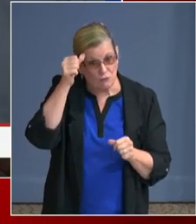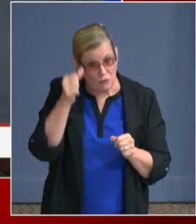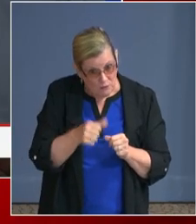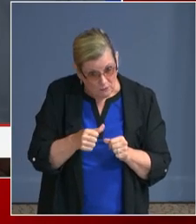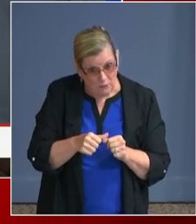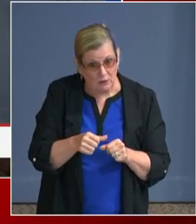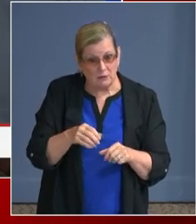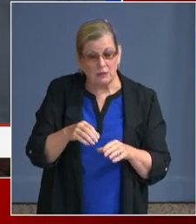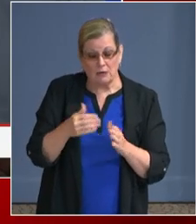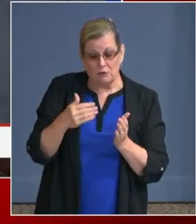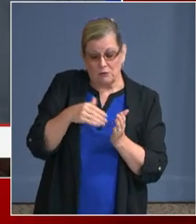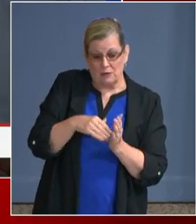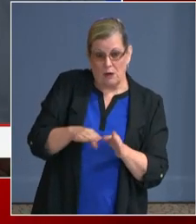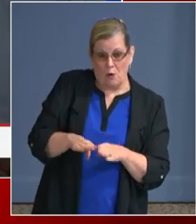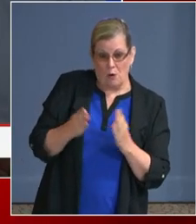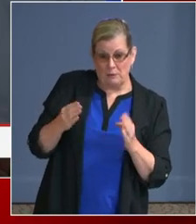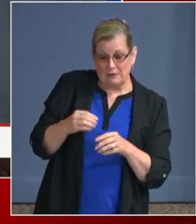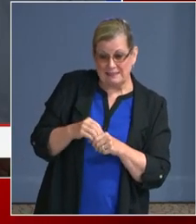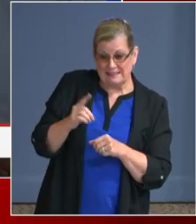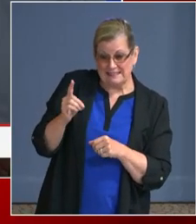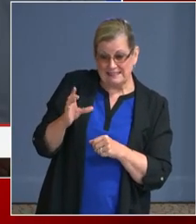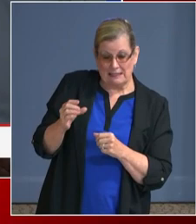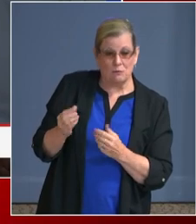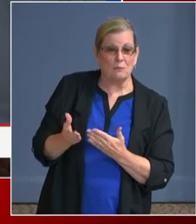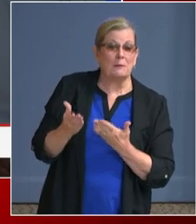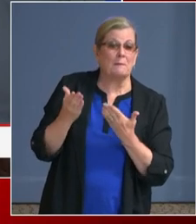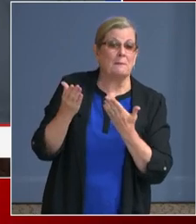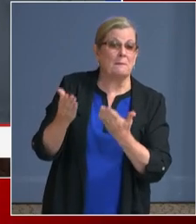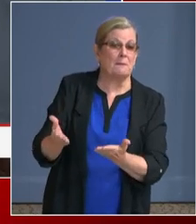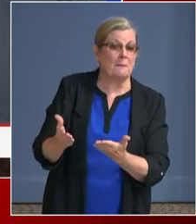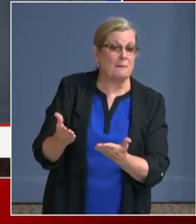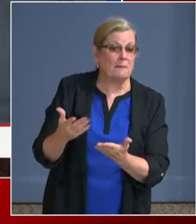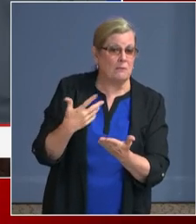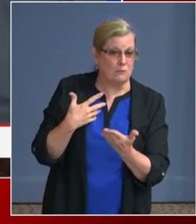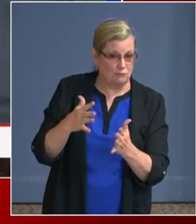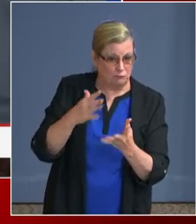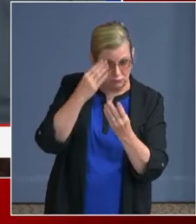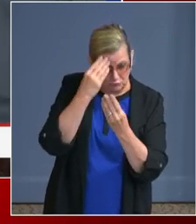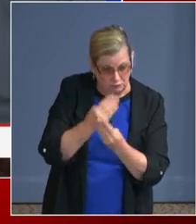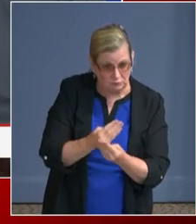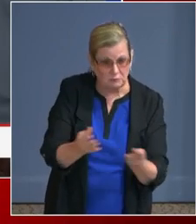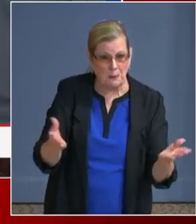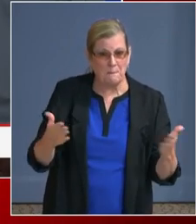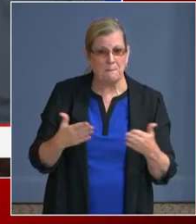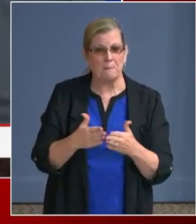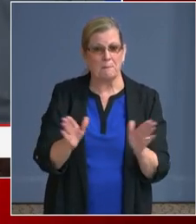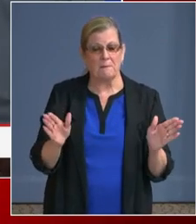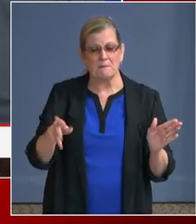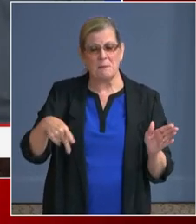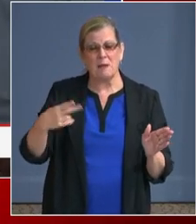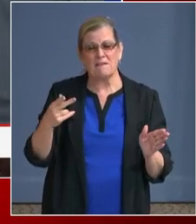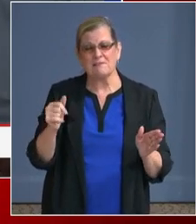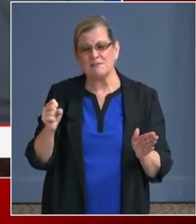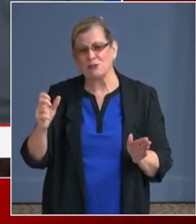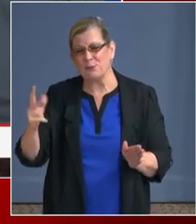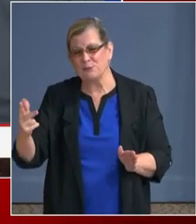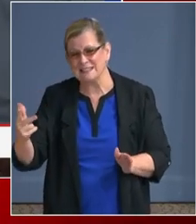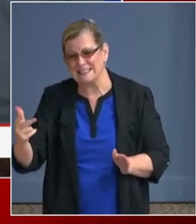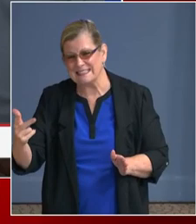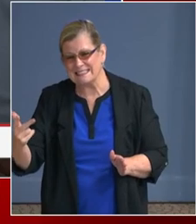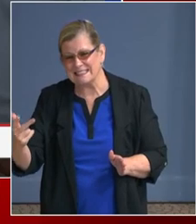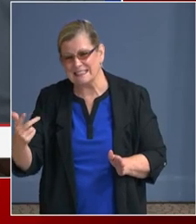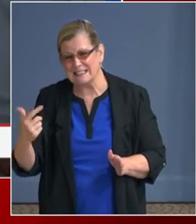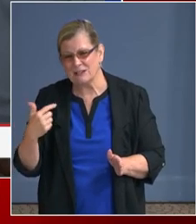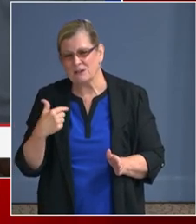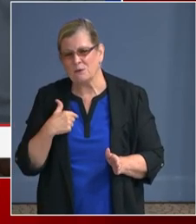DC recommendation, we had informed the public that a phase 3 needs to be where we have